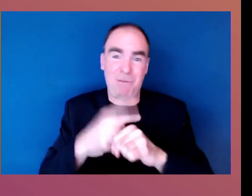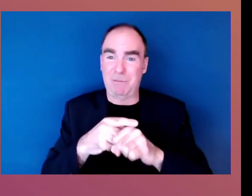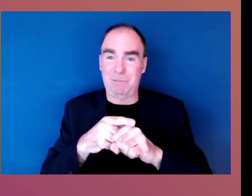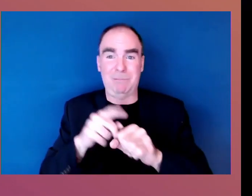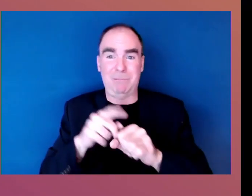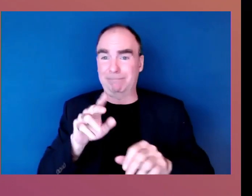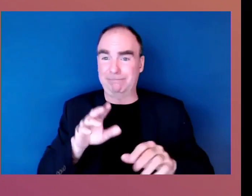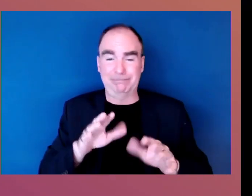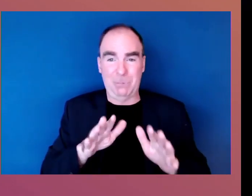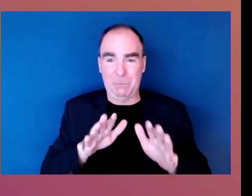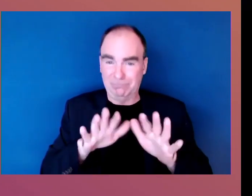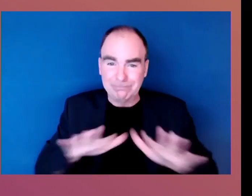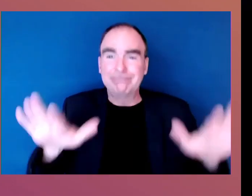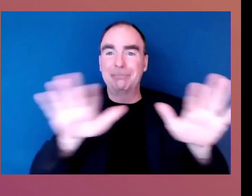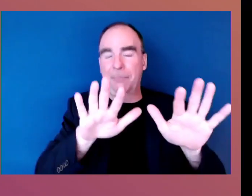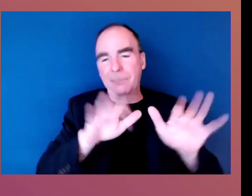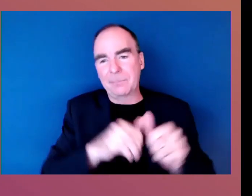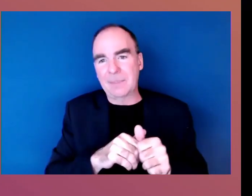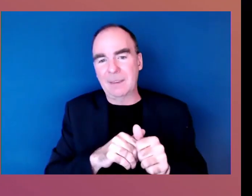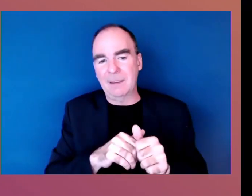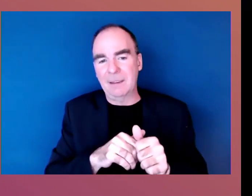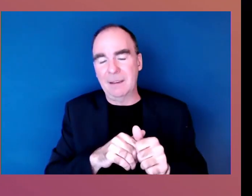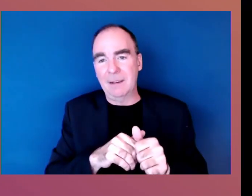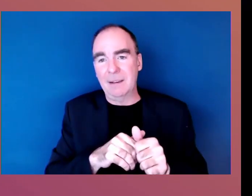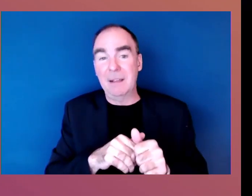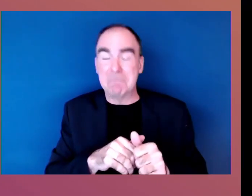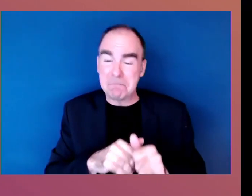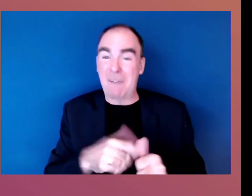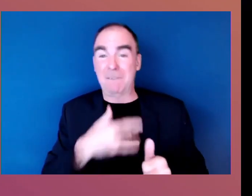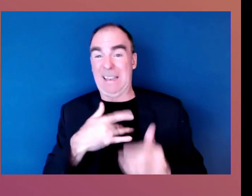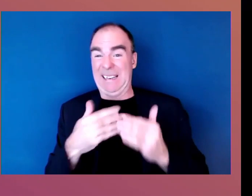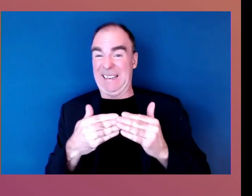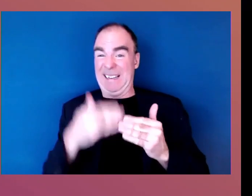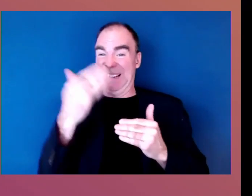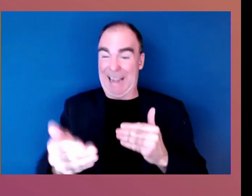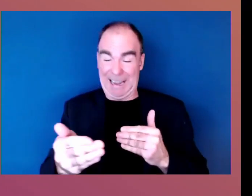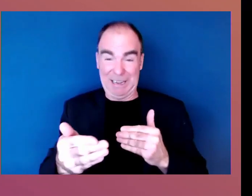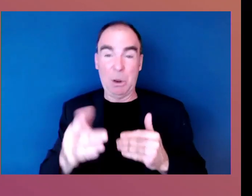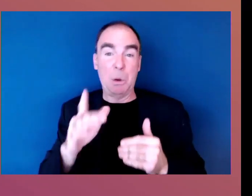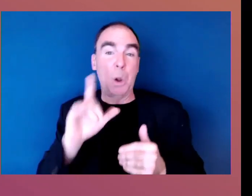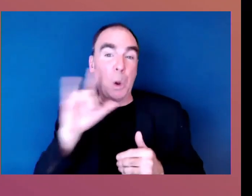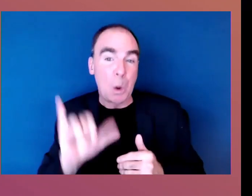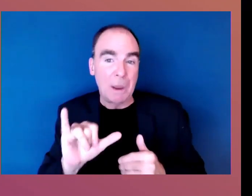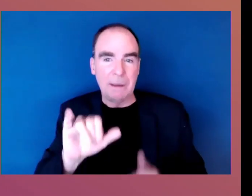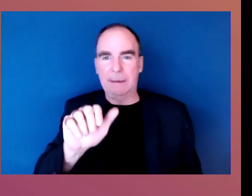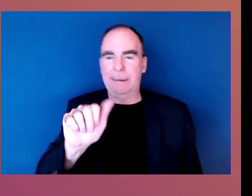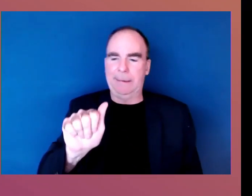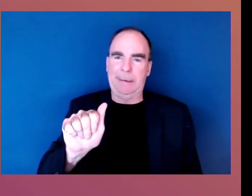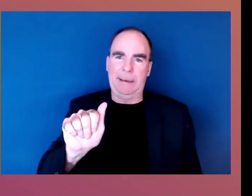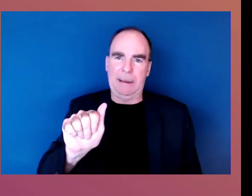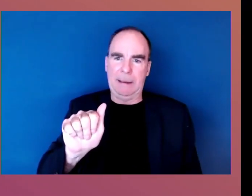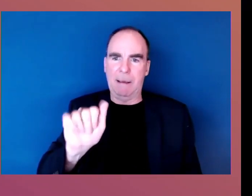thing is, of course, AI. Let me give you some examples. Navicog